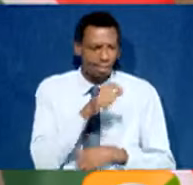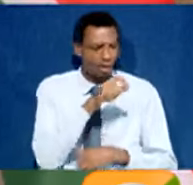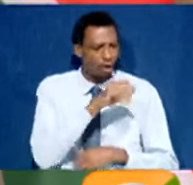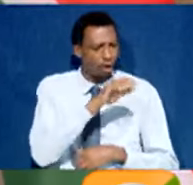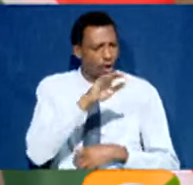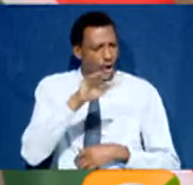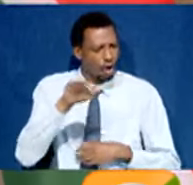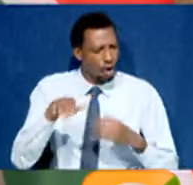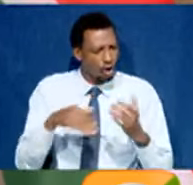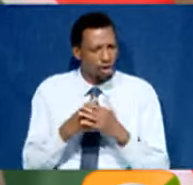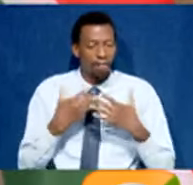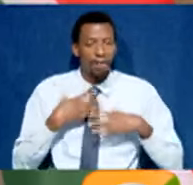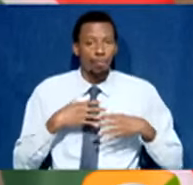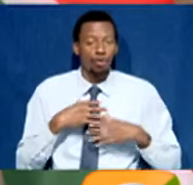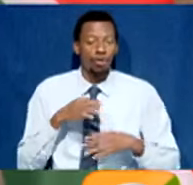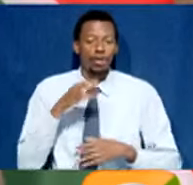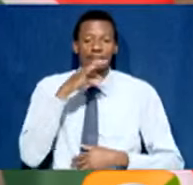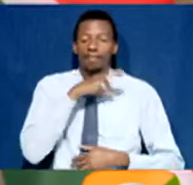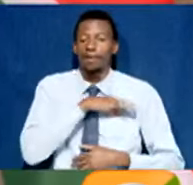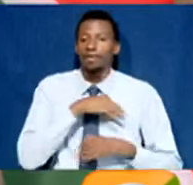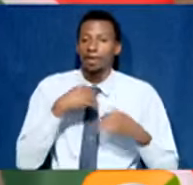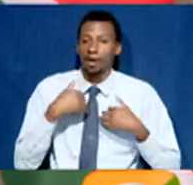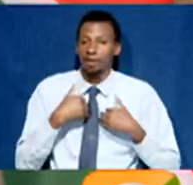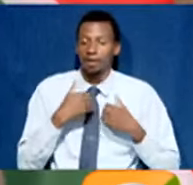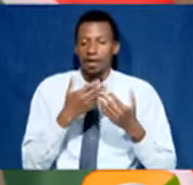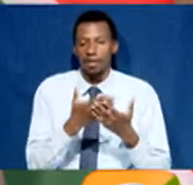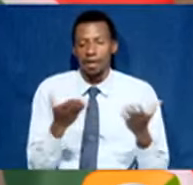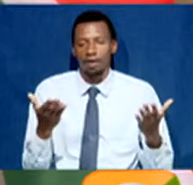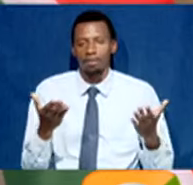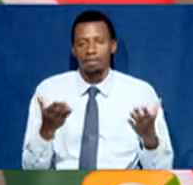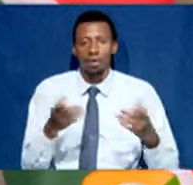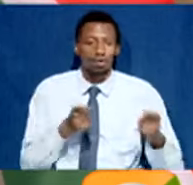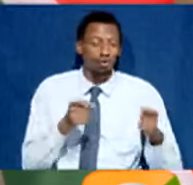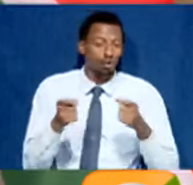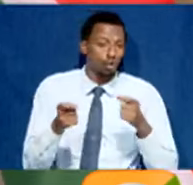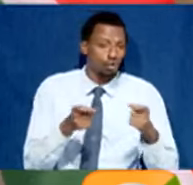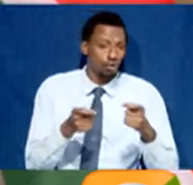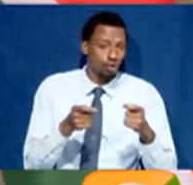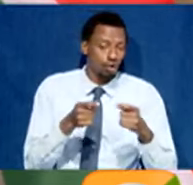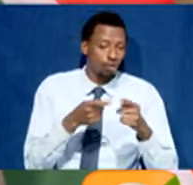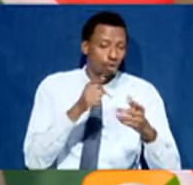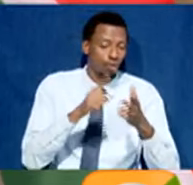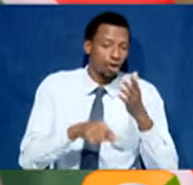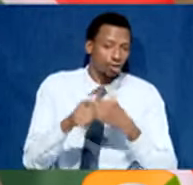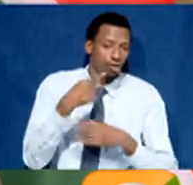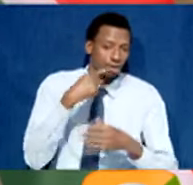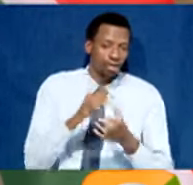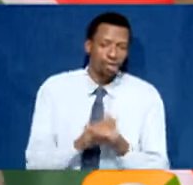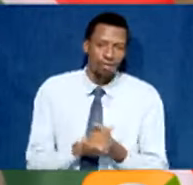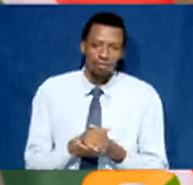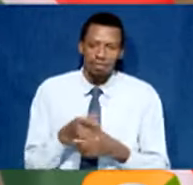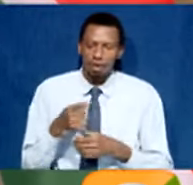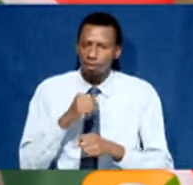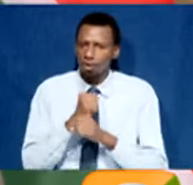the chain, again, to mitigate against what you're saying. And what have we done? Mortgage today